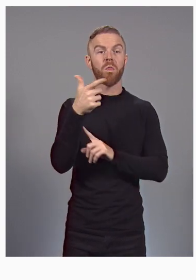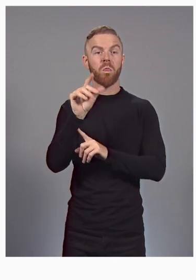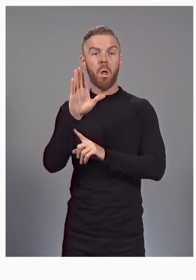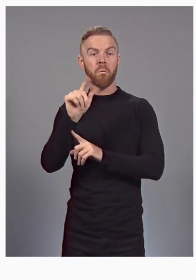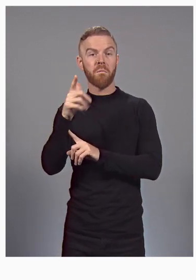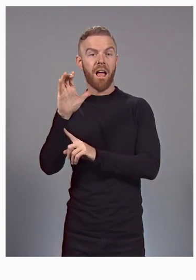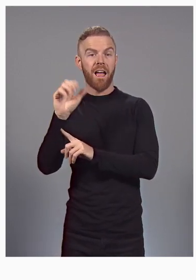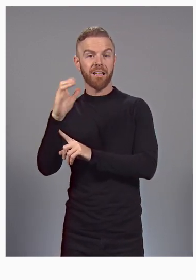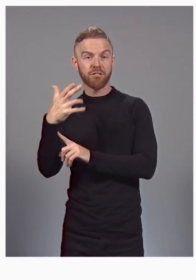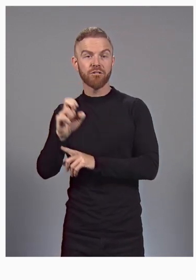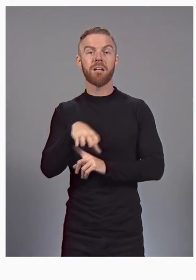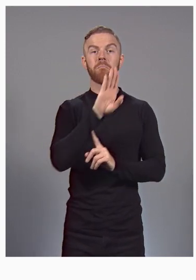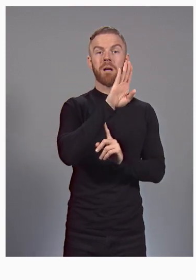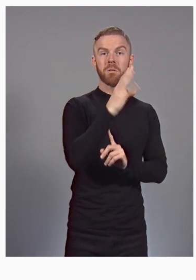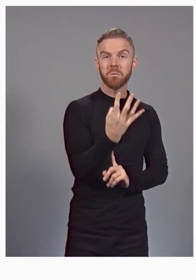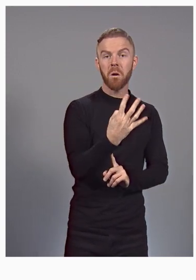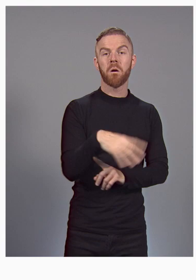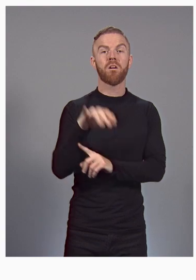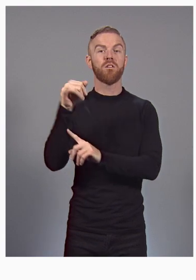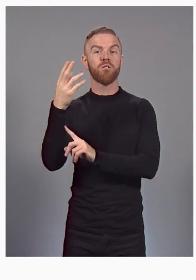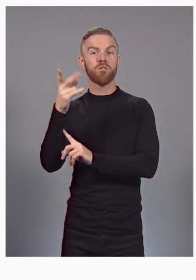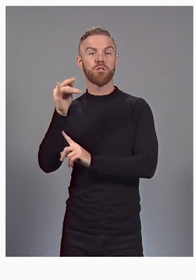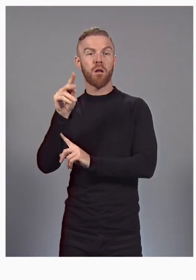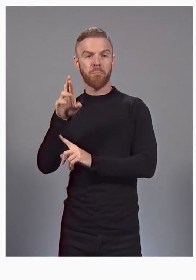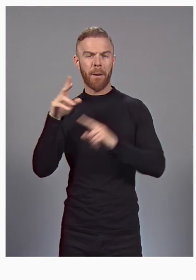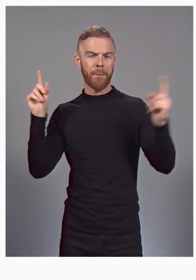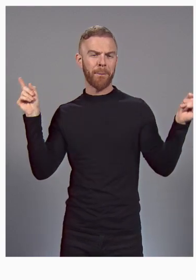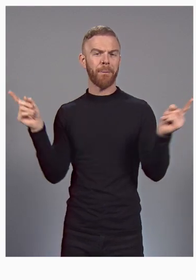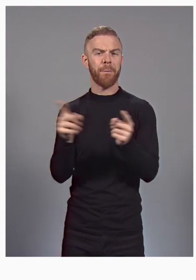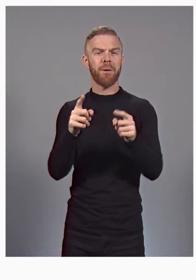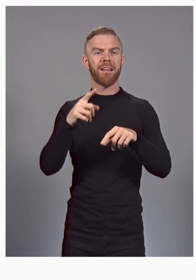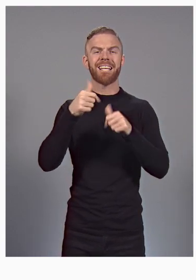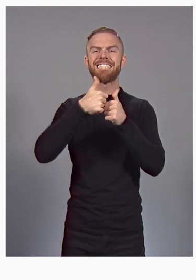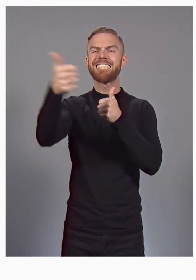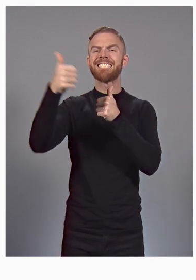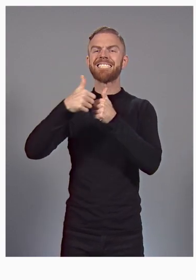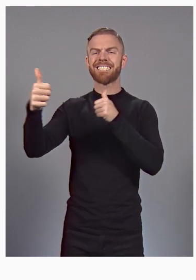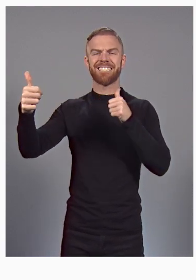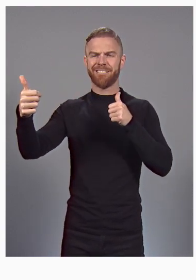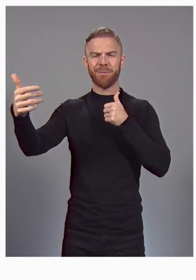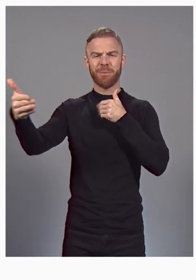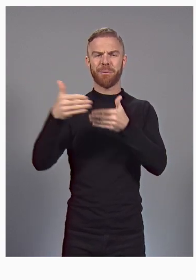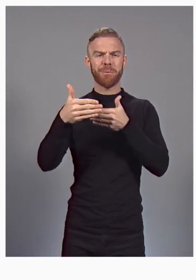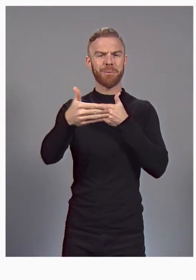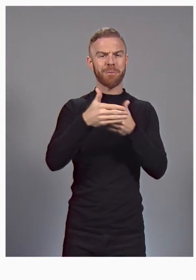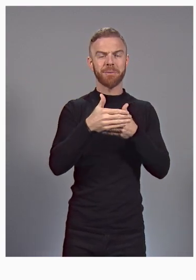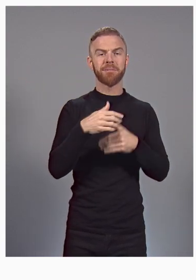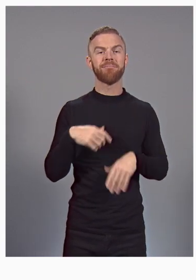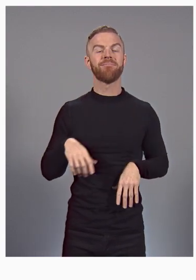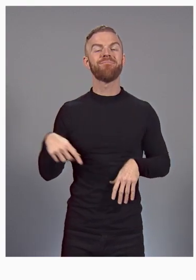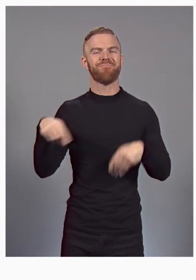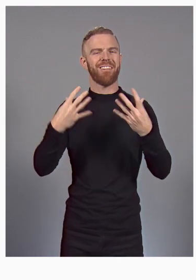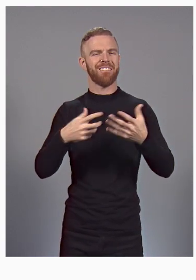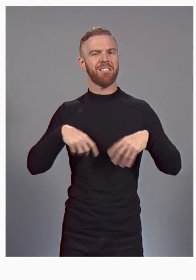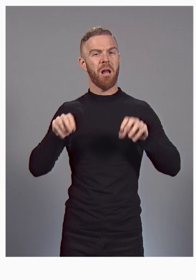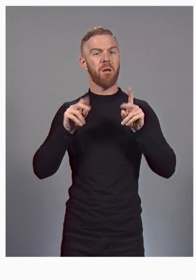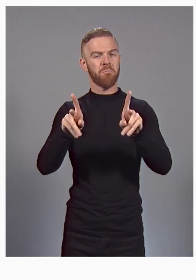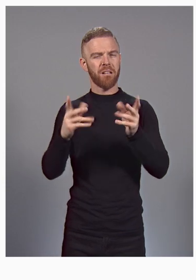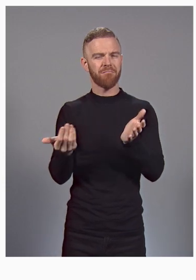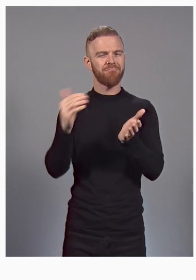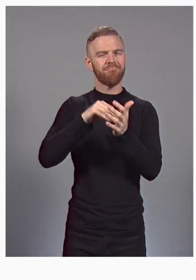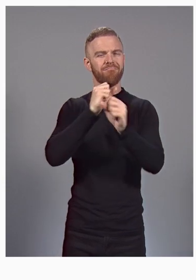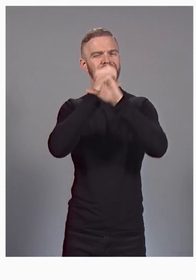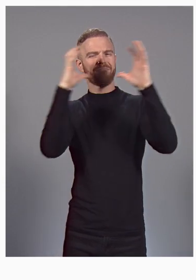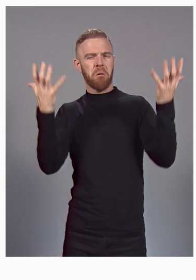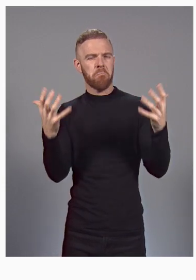Jupyter, shortening distances across the planet. This gave us the opportunity to reimagine what was possible from